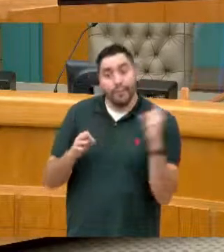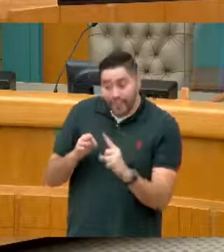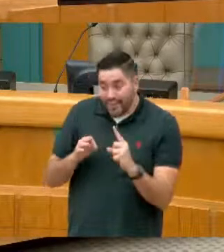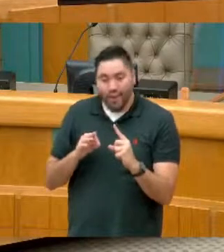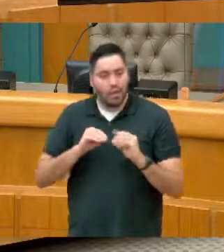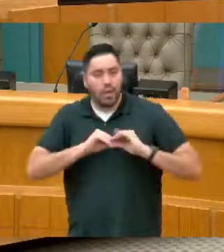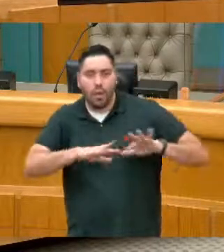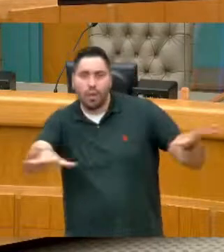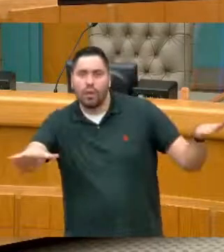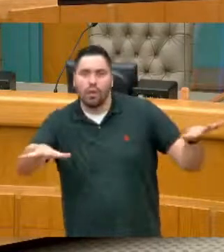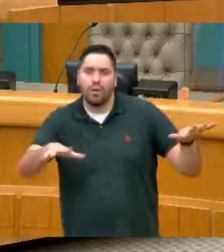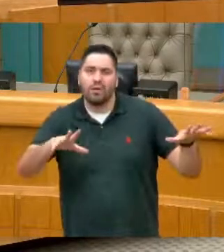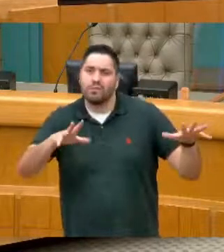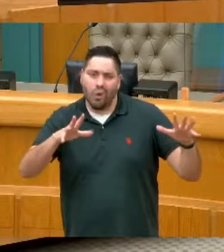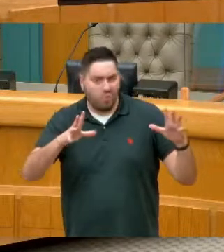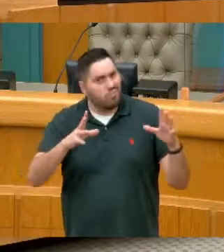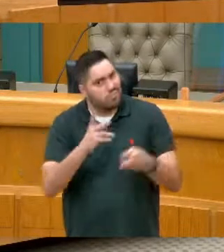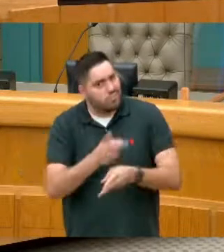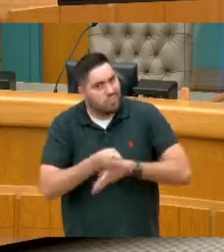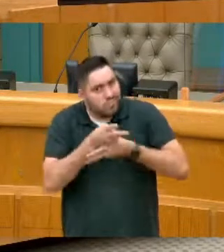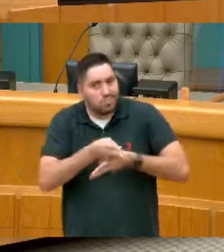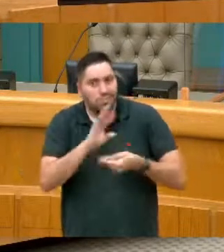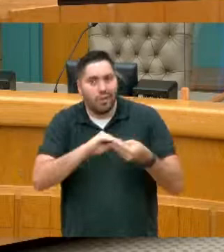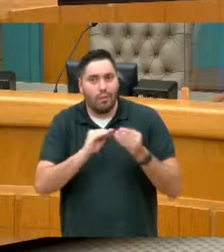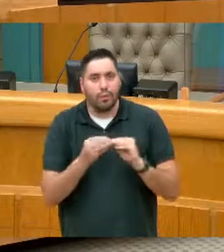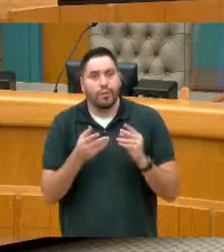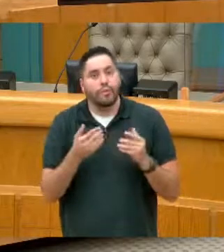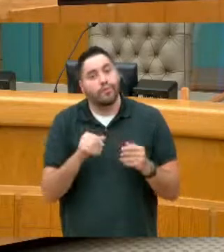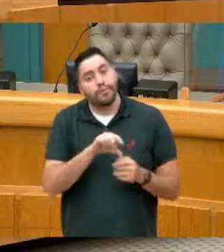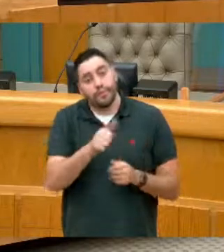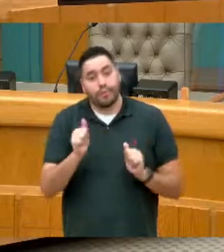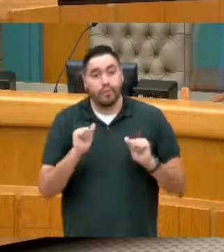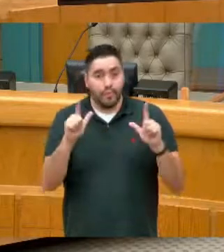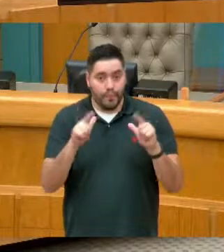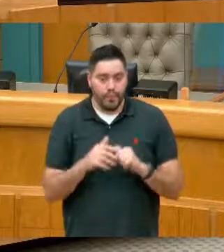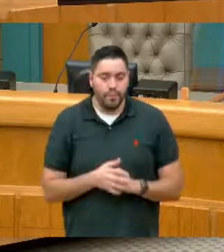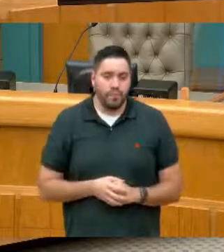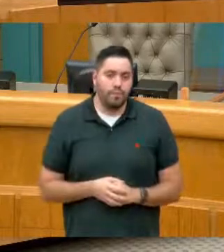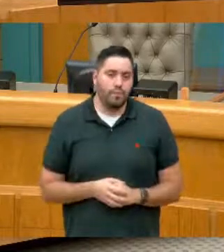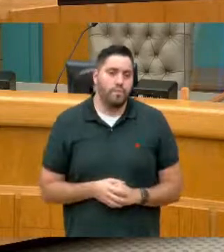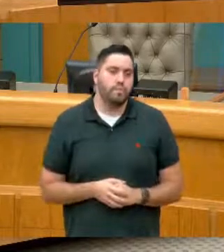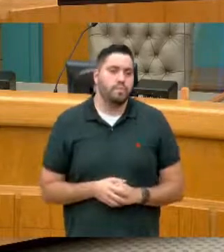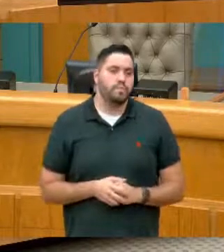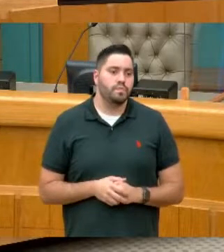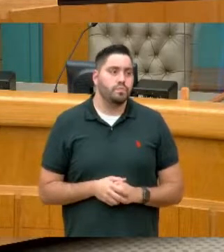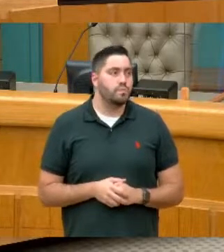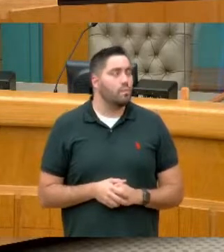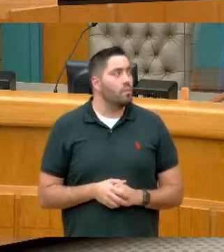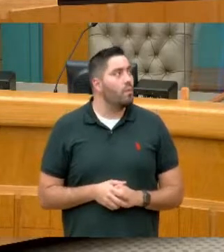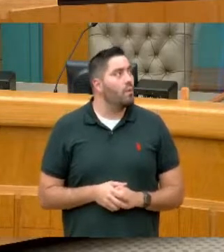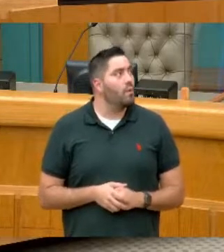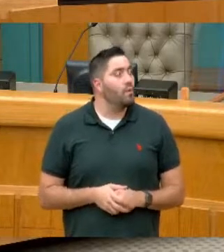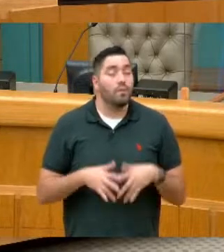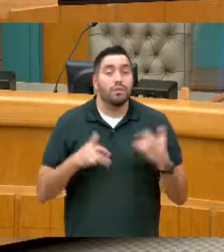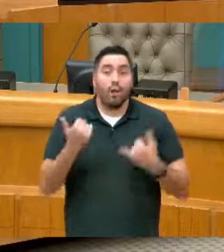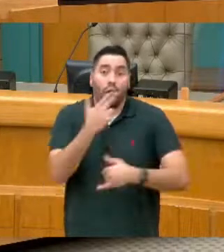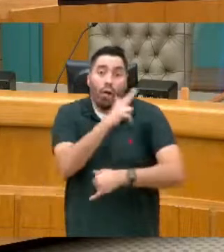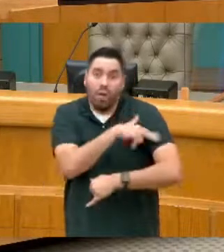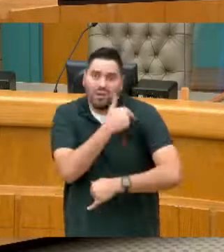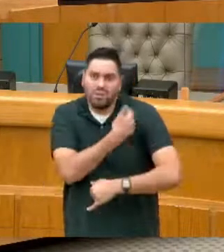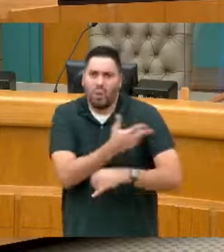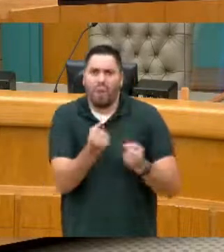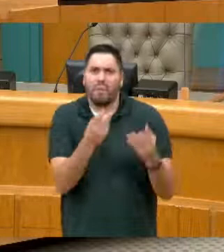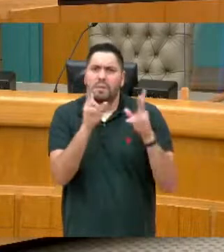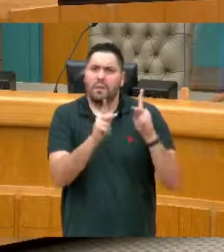have a total of 291 people in Nueces County with active COVID-19 that still have the potential